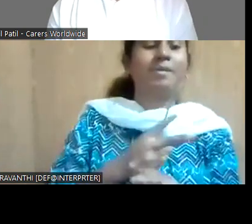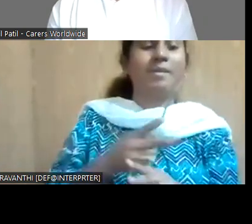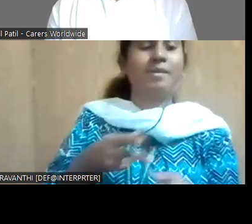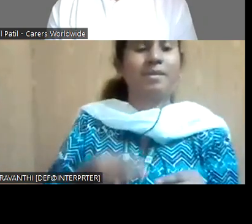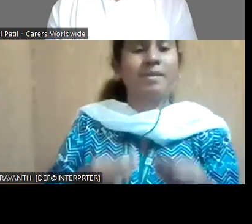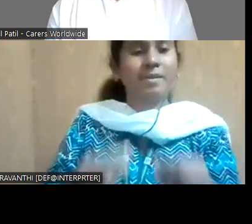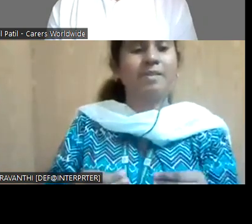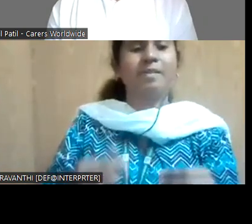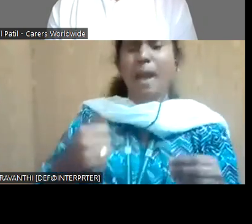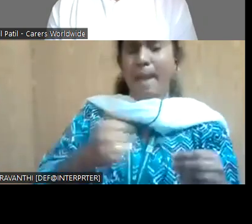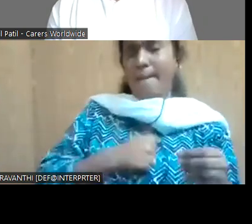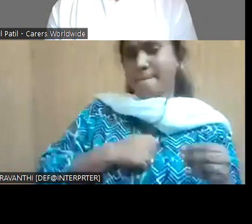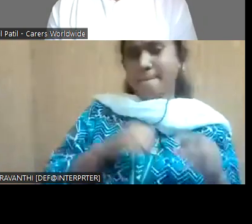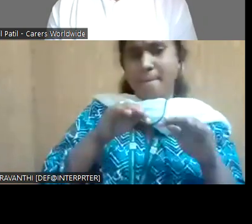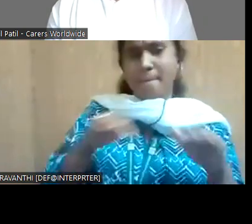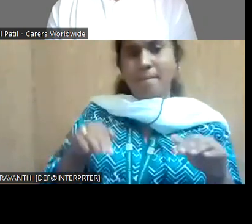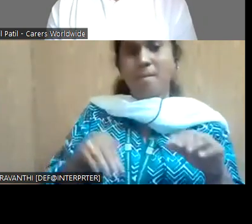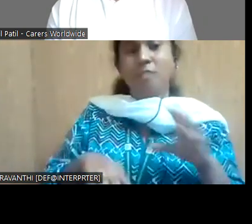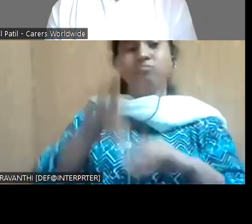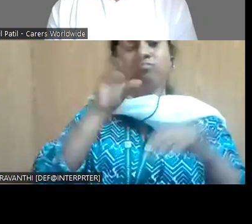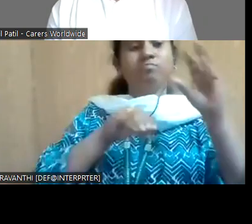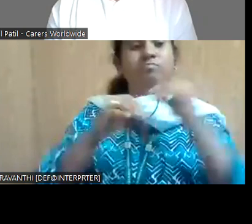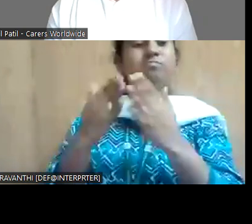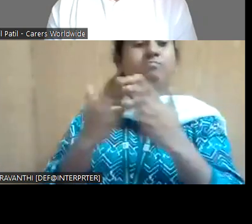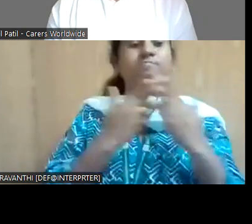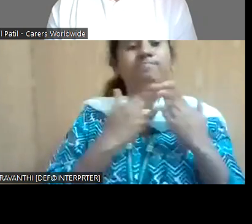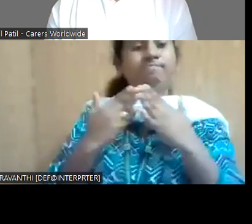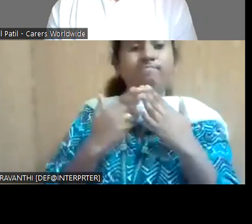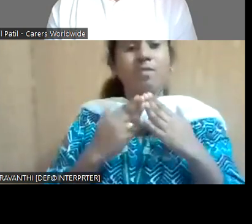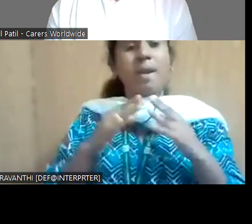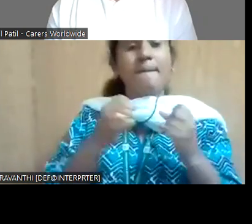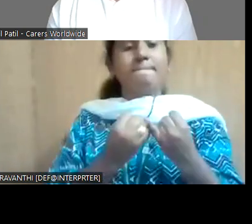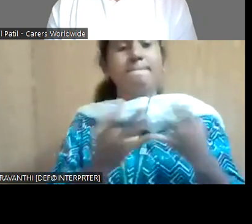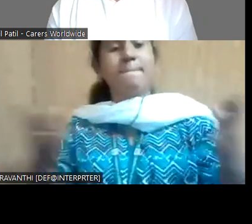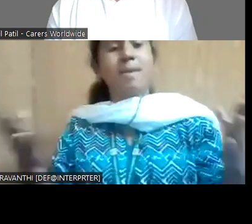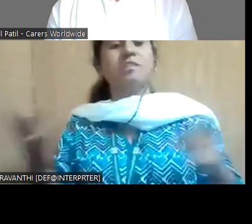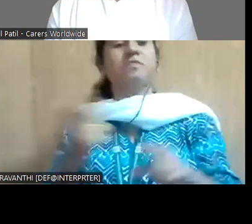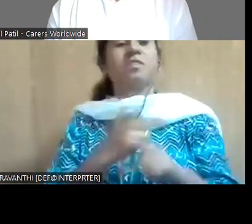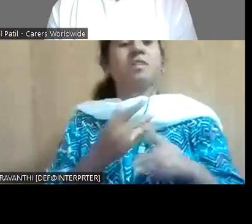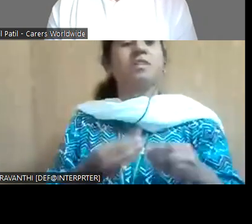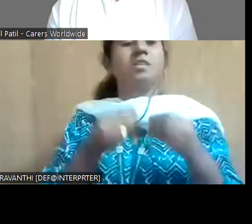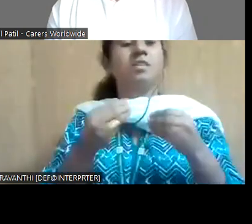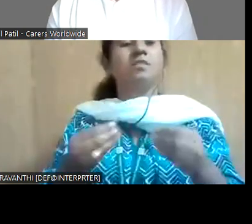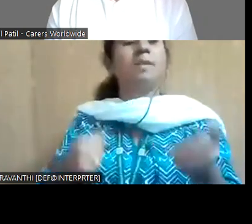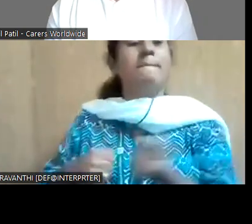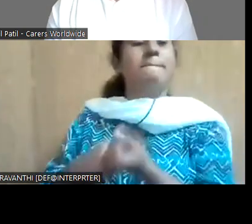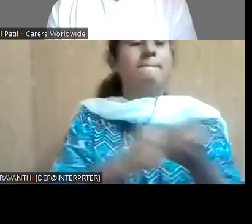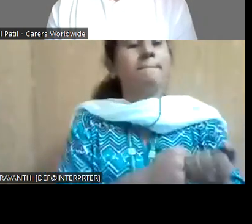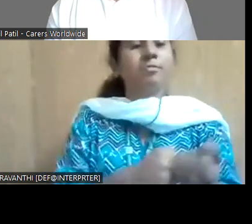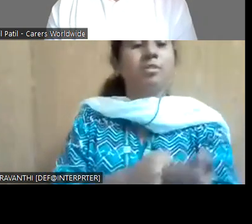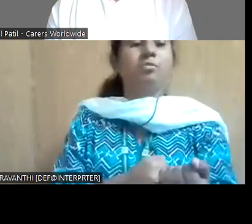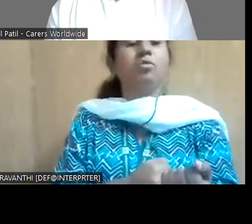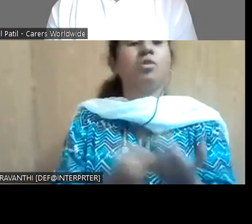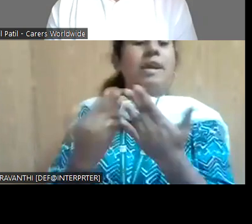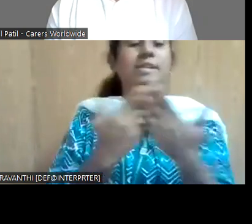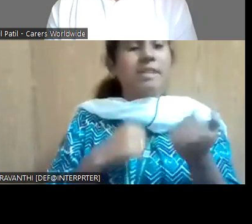apne bachche ko padha rahi hai ghar mein. Many of the caregivers provide that support, medical support at home. So we are